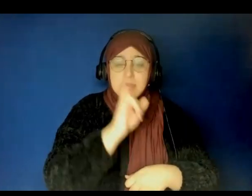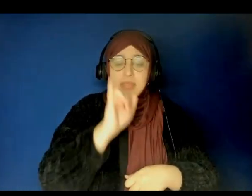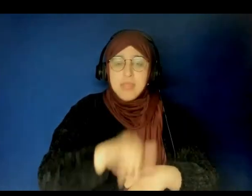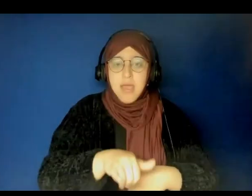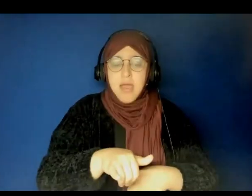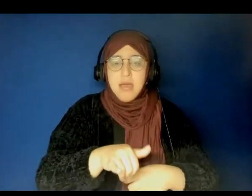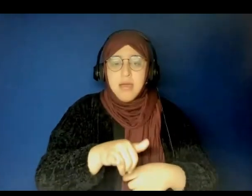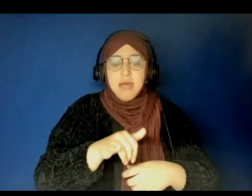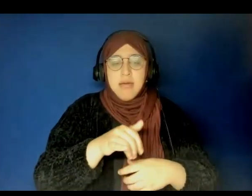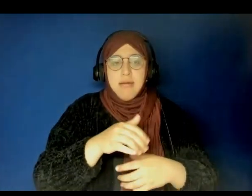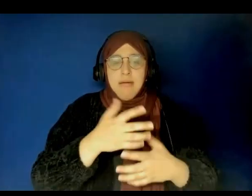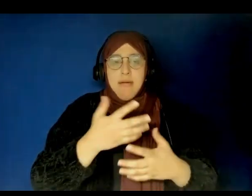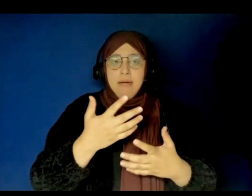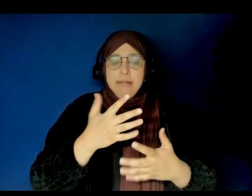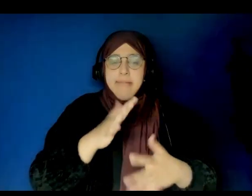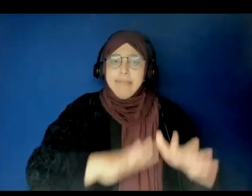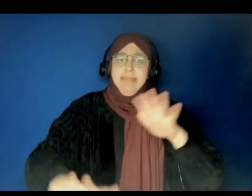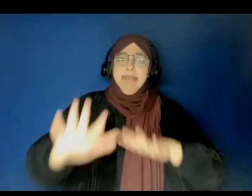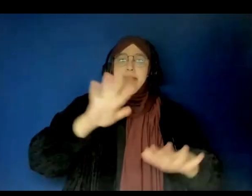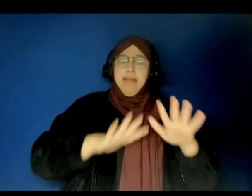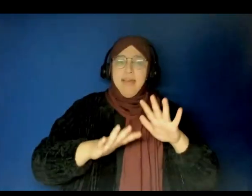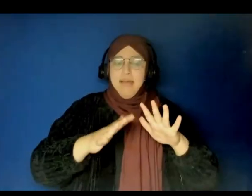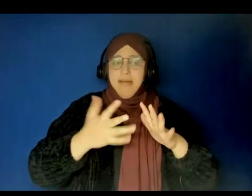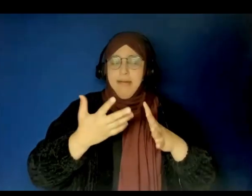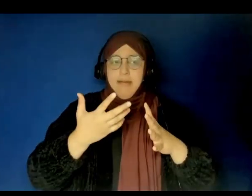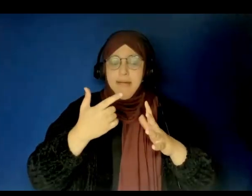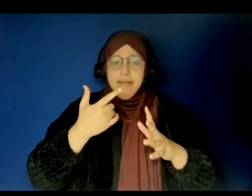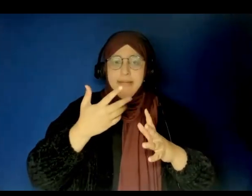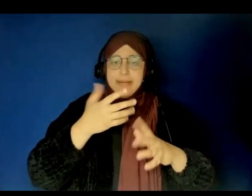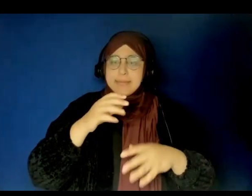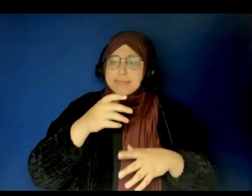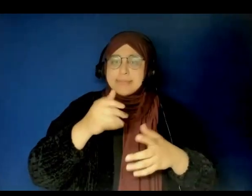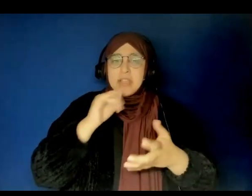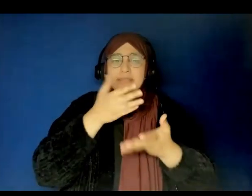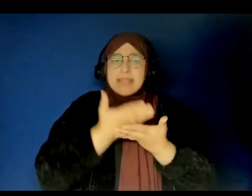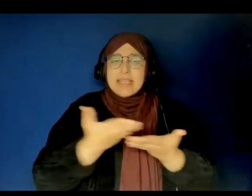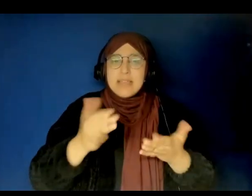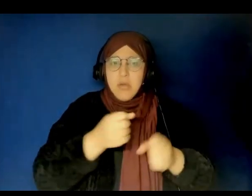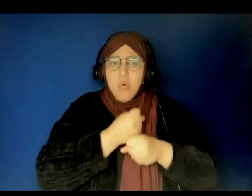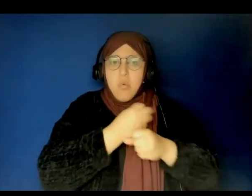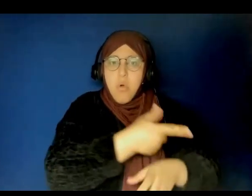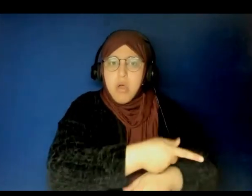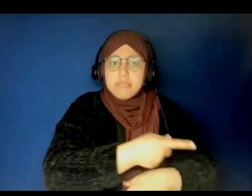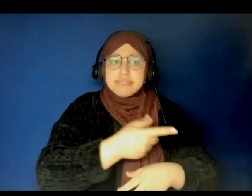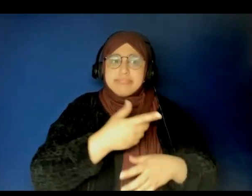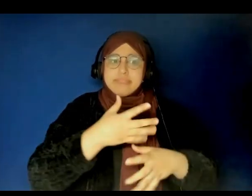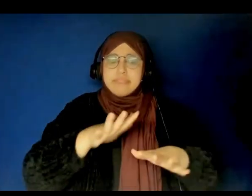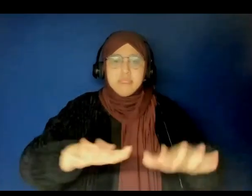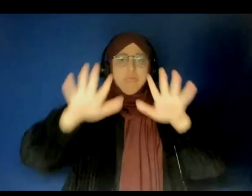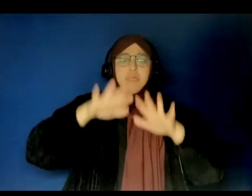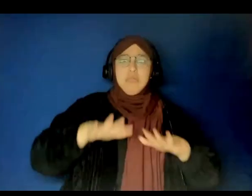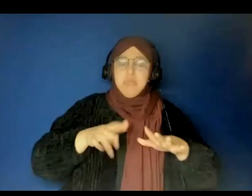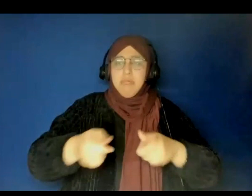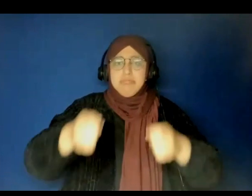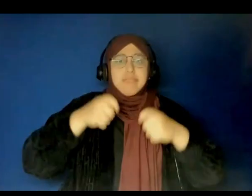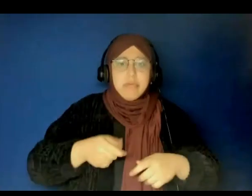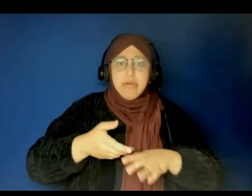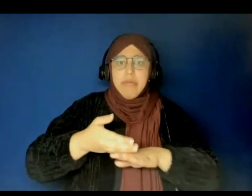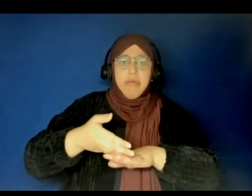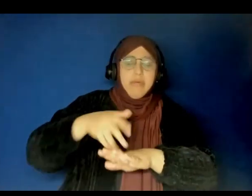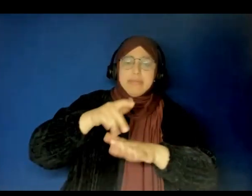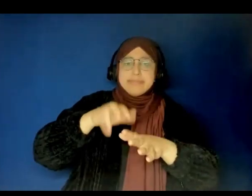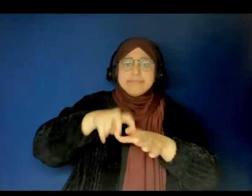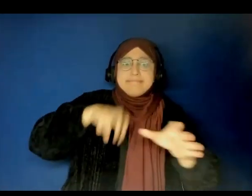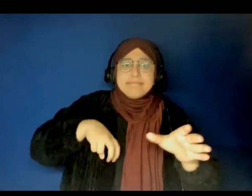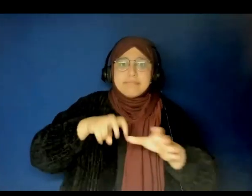that a person experiences. If he is hit by one setback, then another one misses him. And if another one